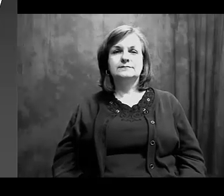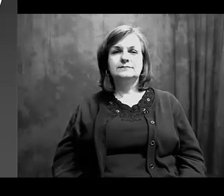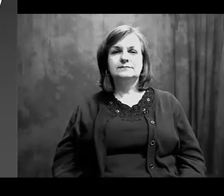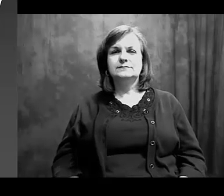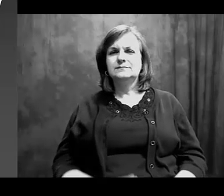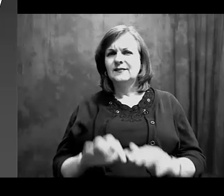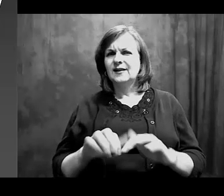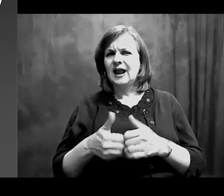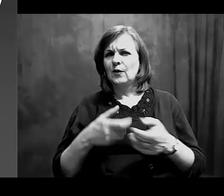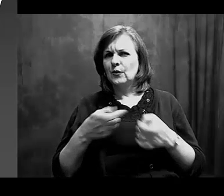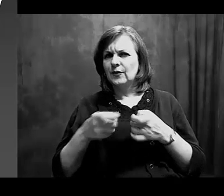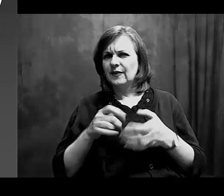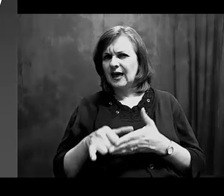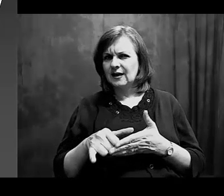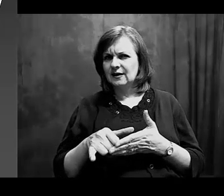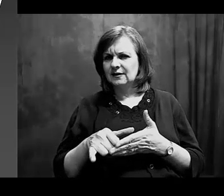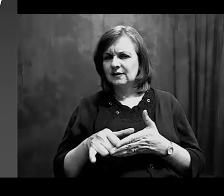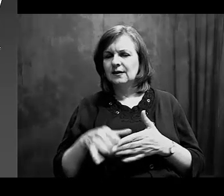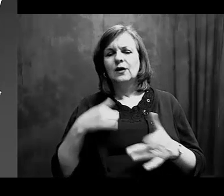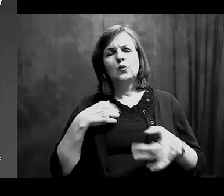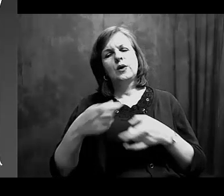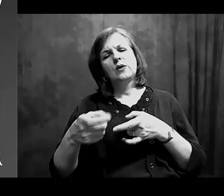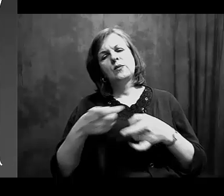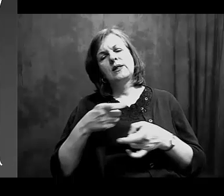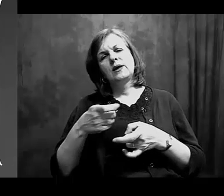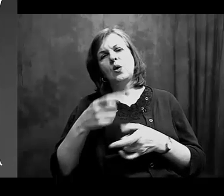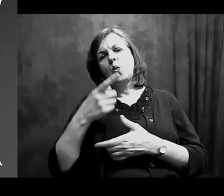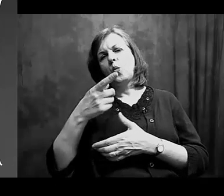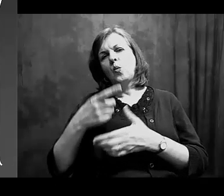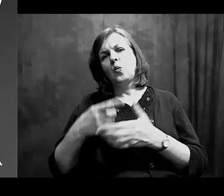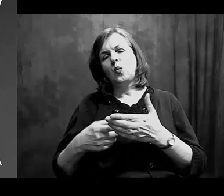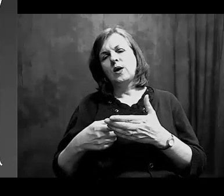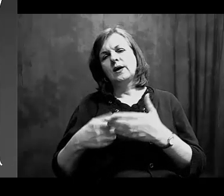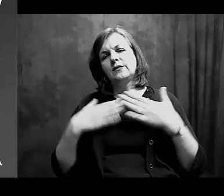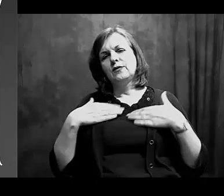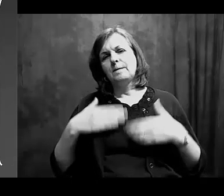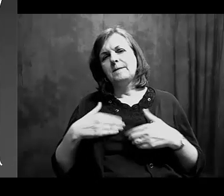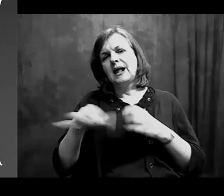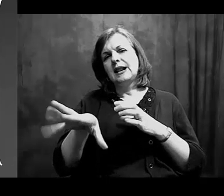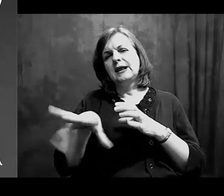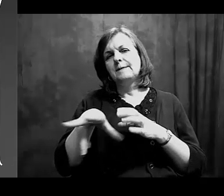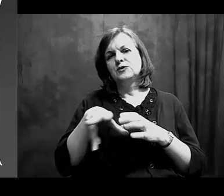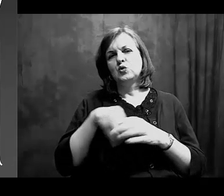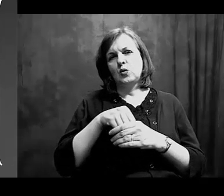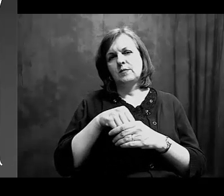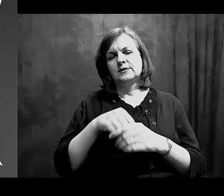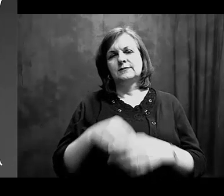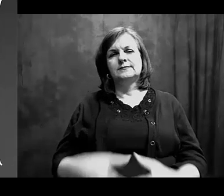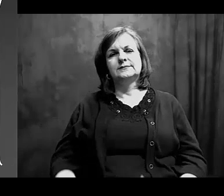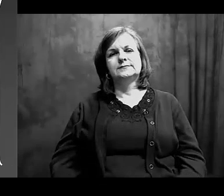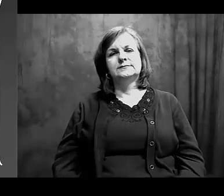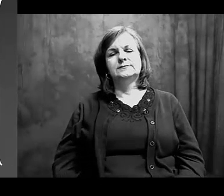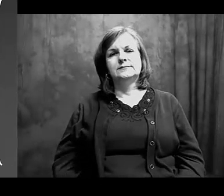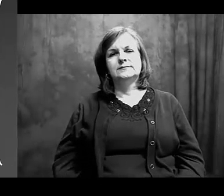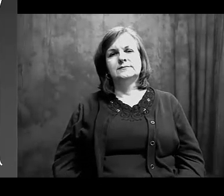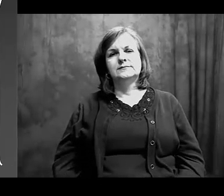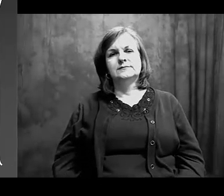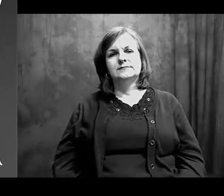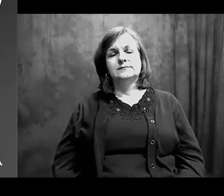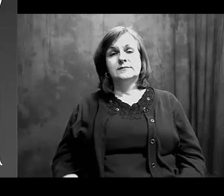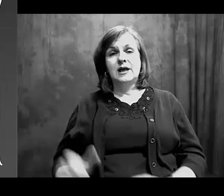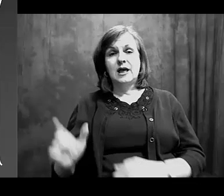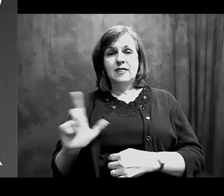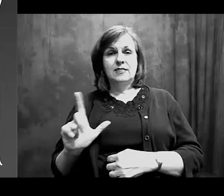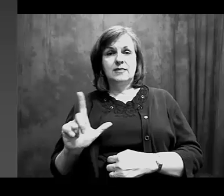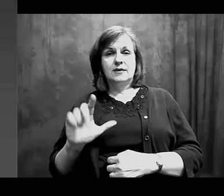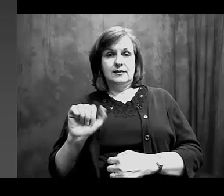So this endocrine function is really what we usually know the pancreas for, but the exocrine function is